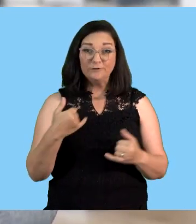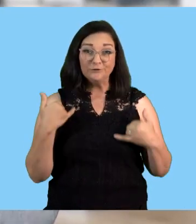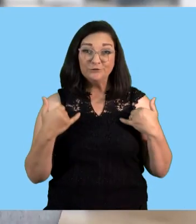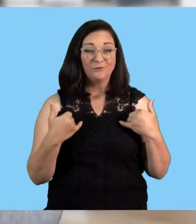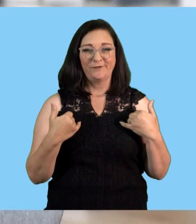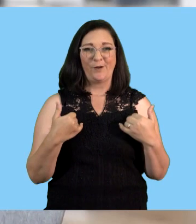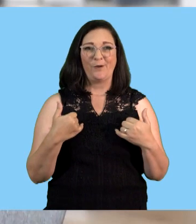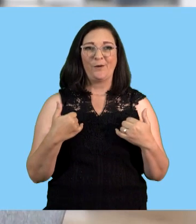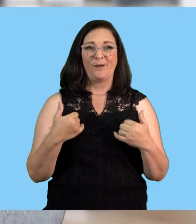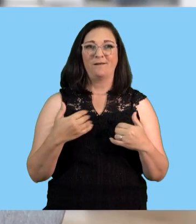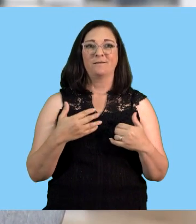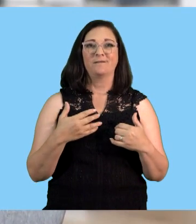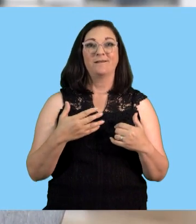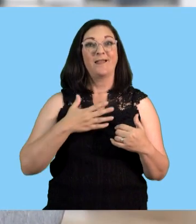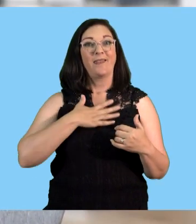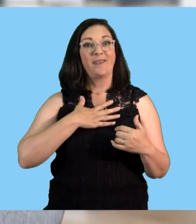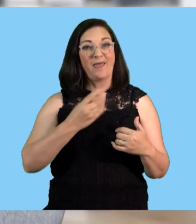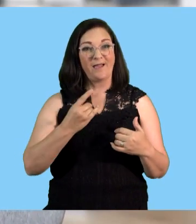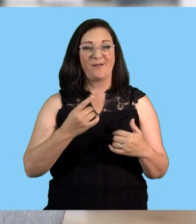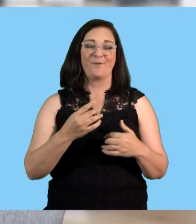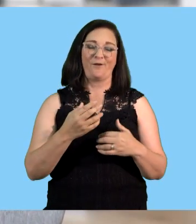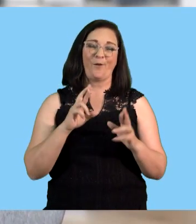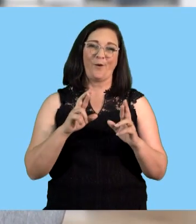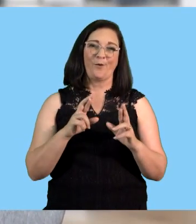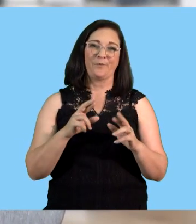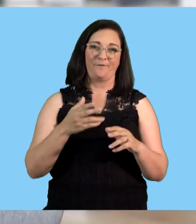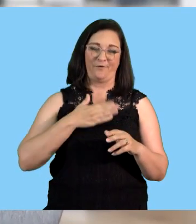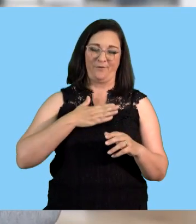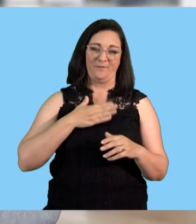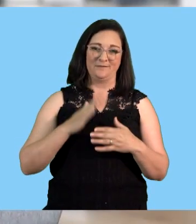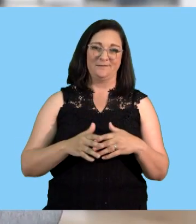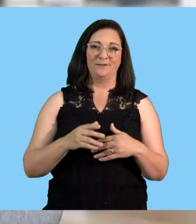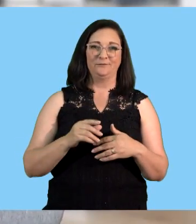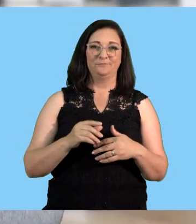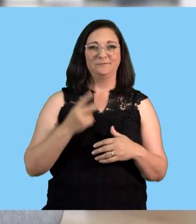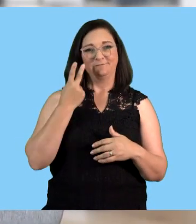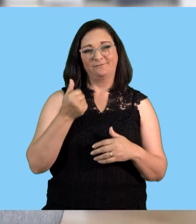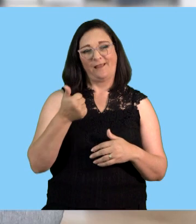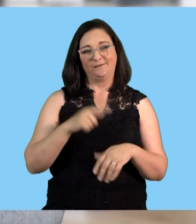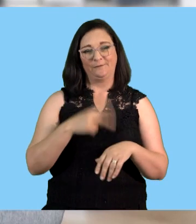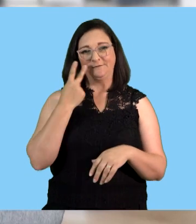but not only enjoyed, but you've also learned so much. Right, from me, Miss Maboya, I'll see